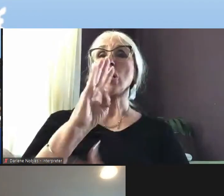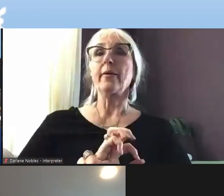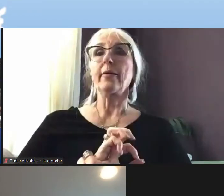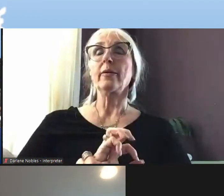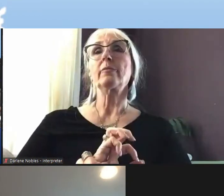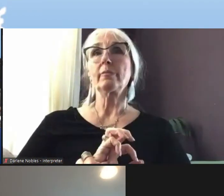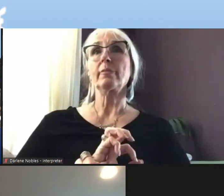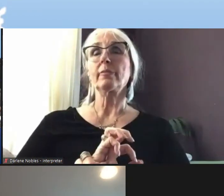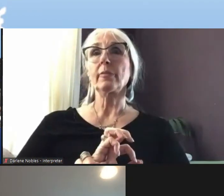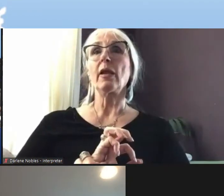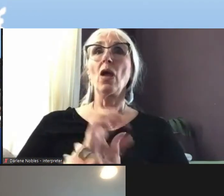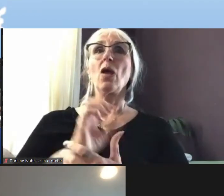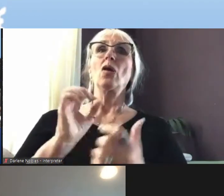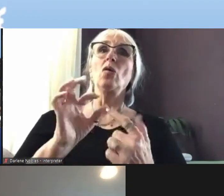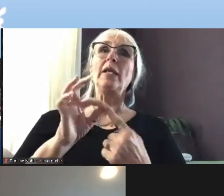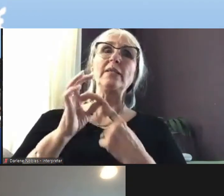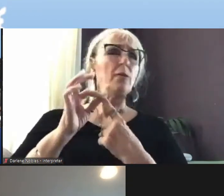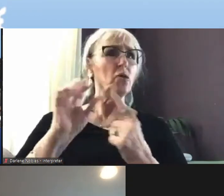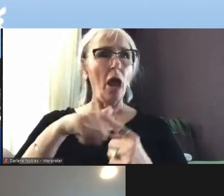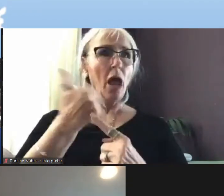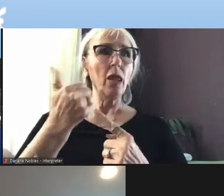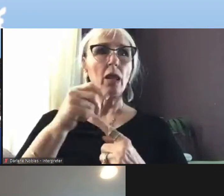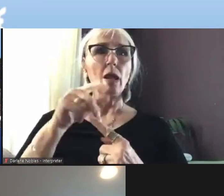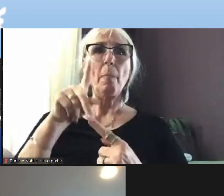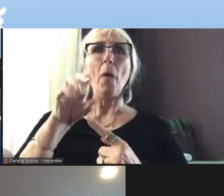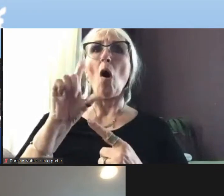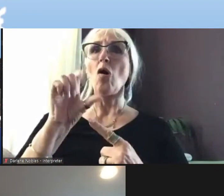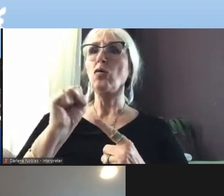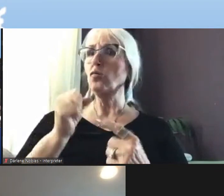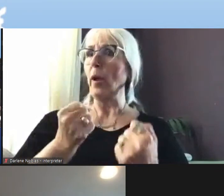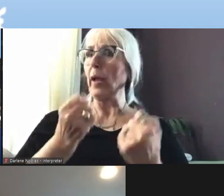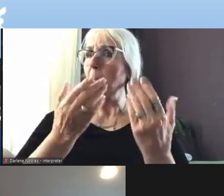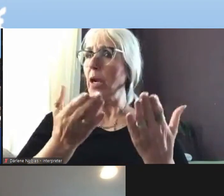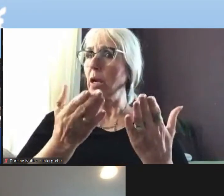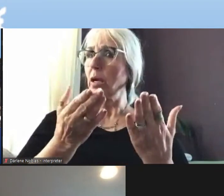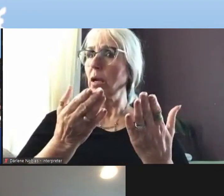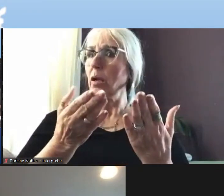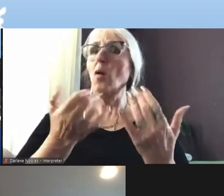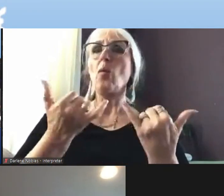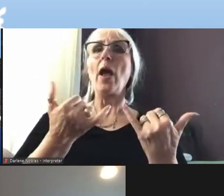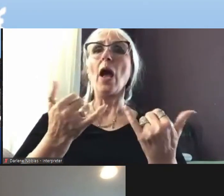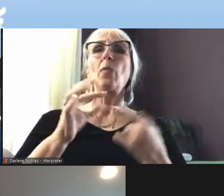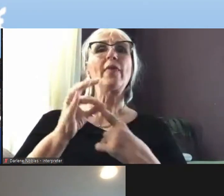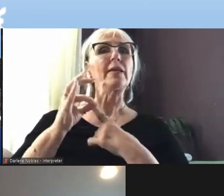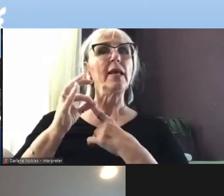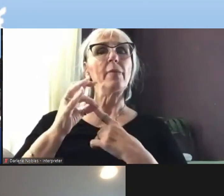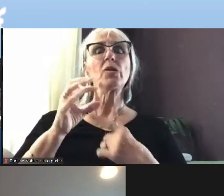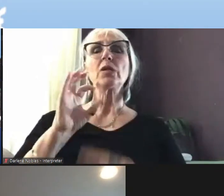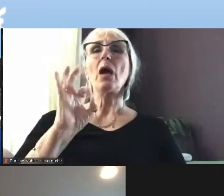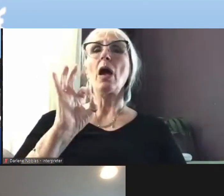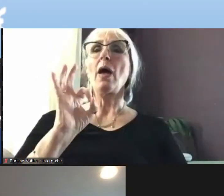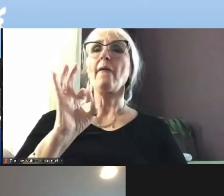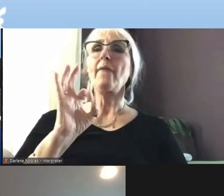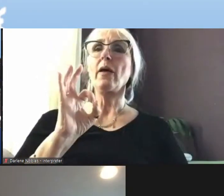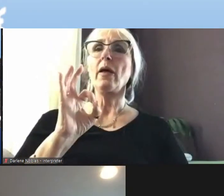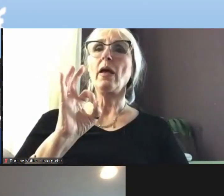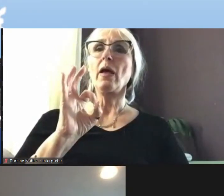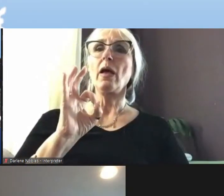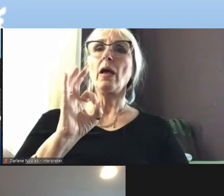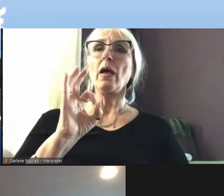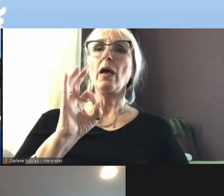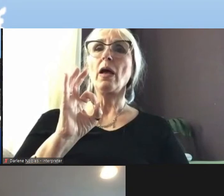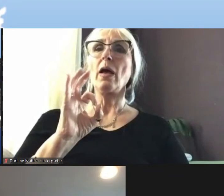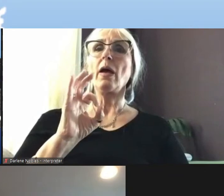with the exception, is there any other pulls recommended by the court? If not, with the exception of the